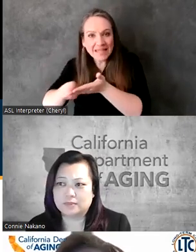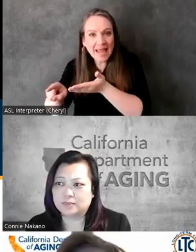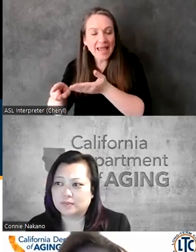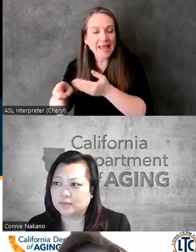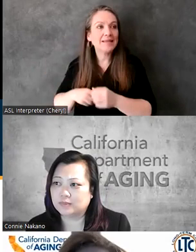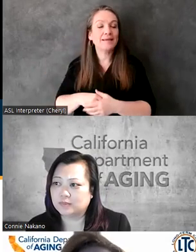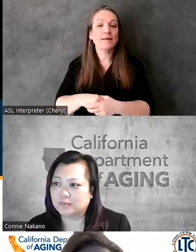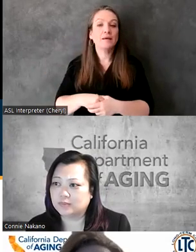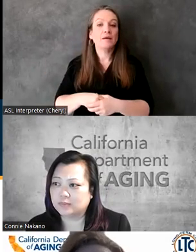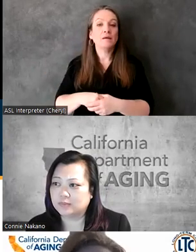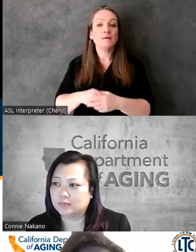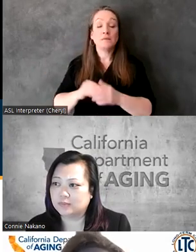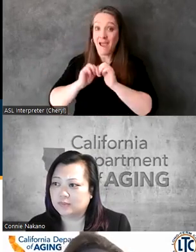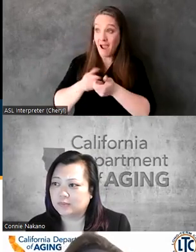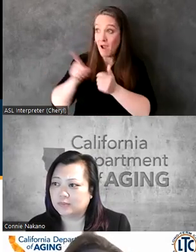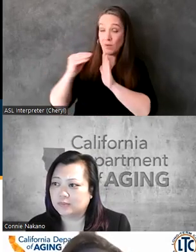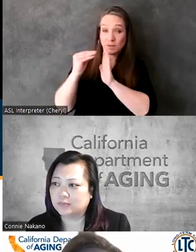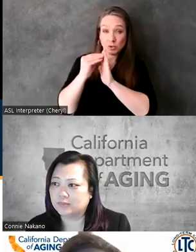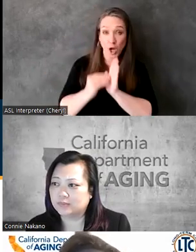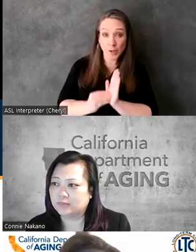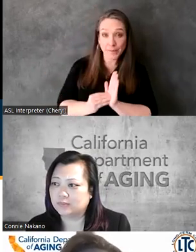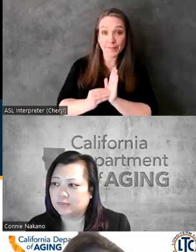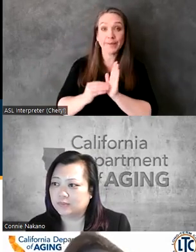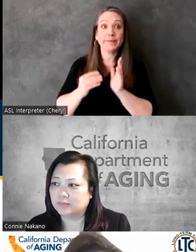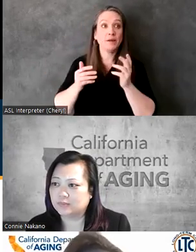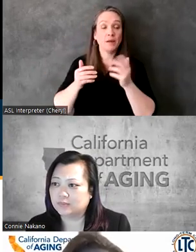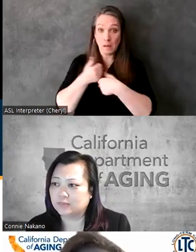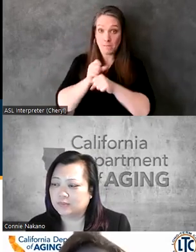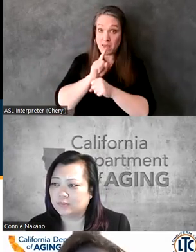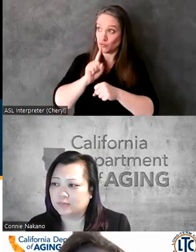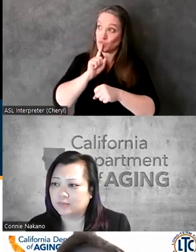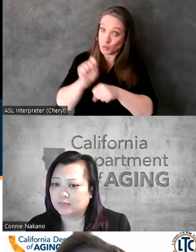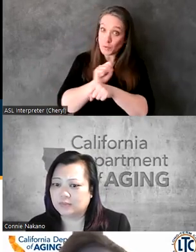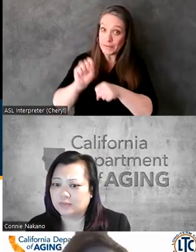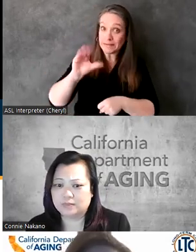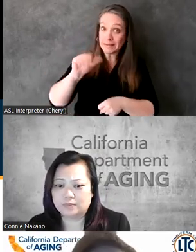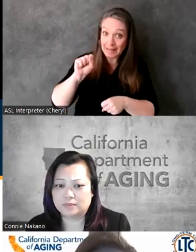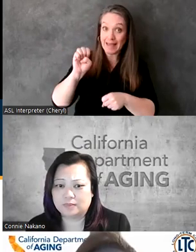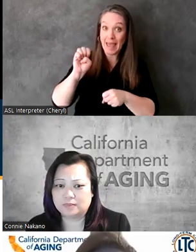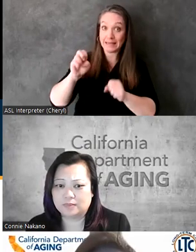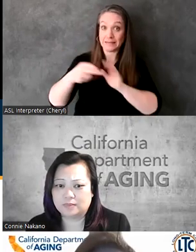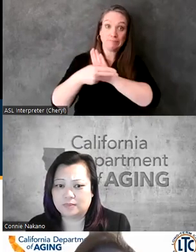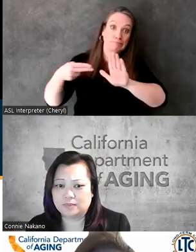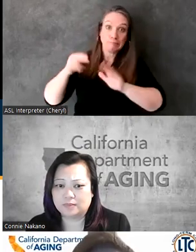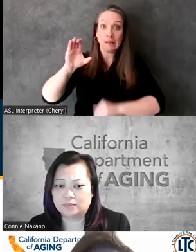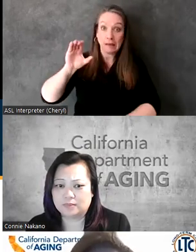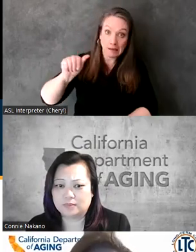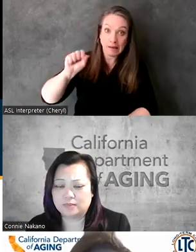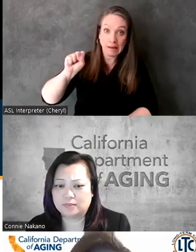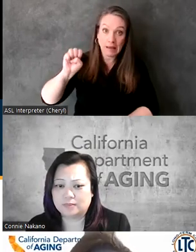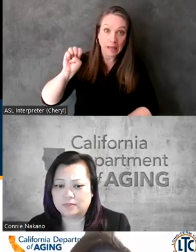how do they document, how do they make sure that this is a case that then can go to whoever the next